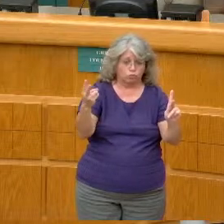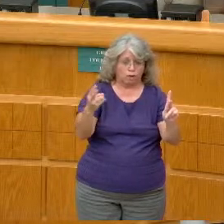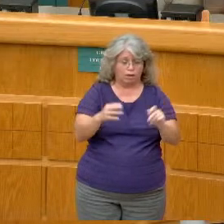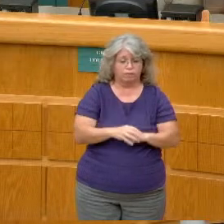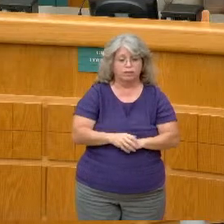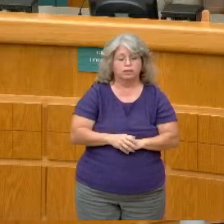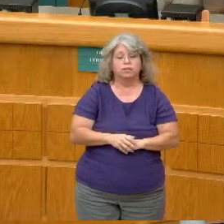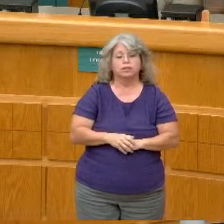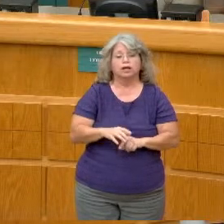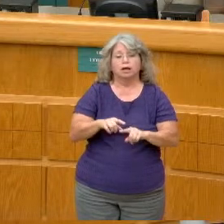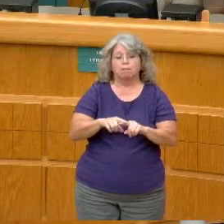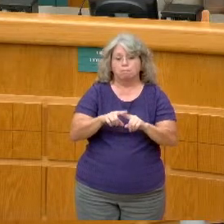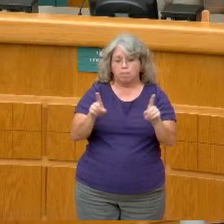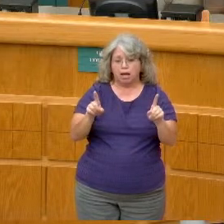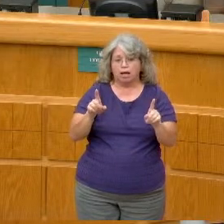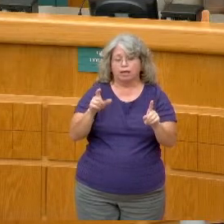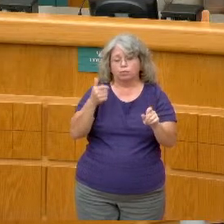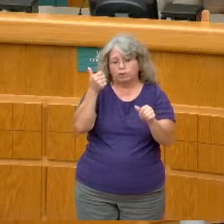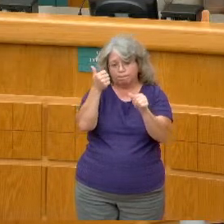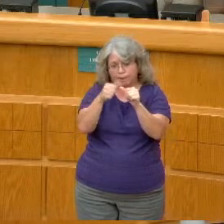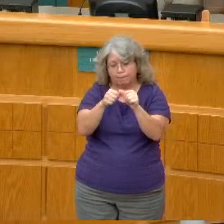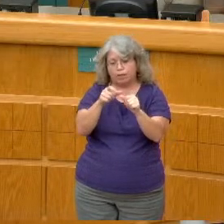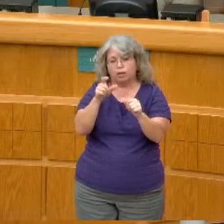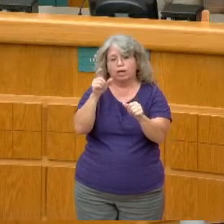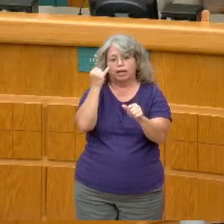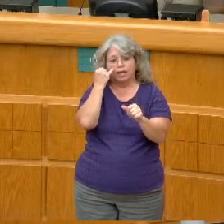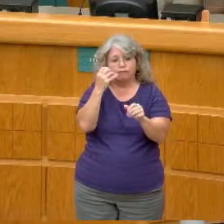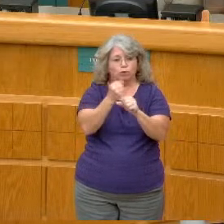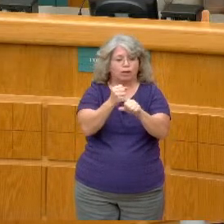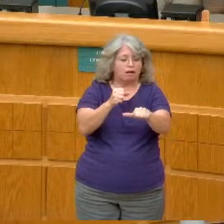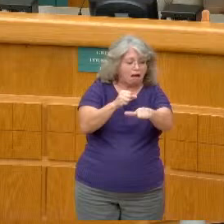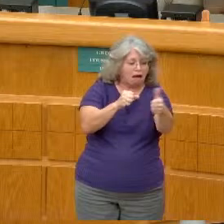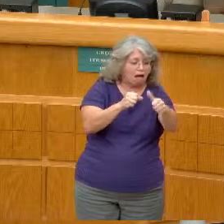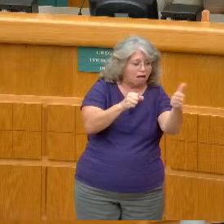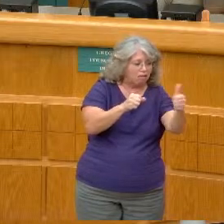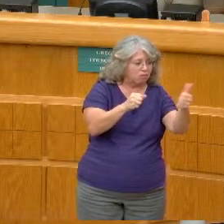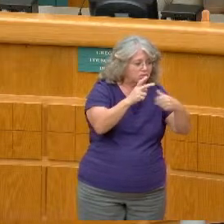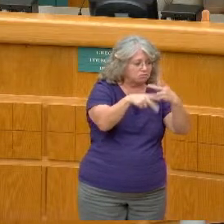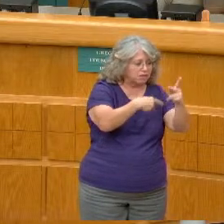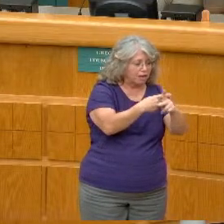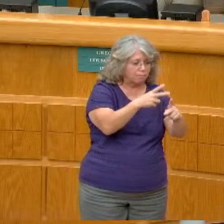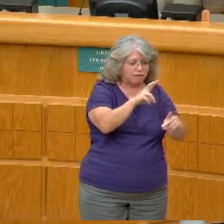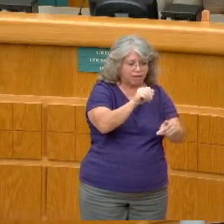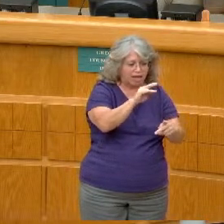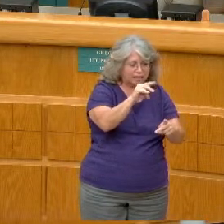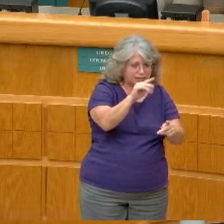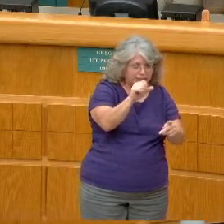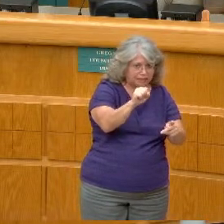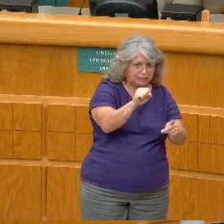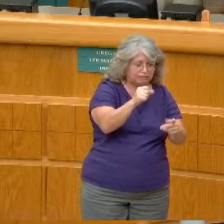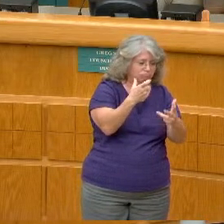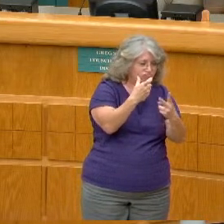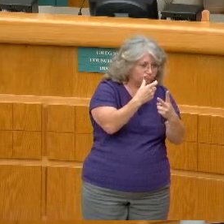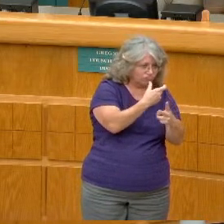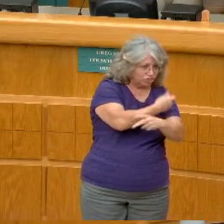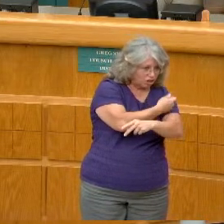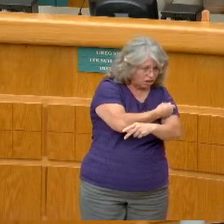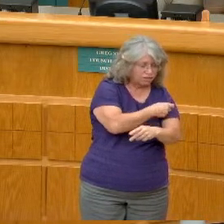alone with a minimum interval of 14 days before or after administration of any other